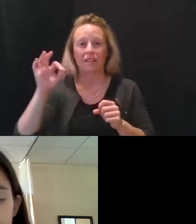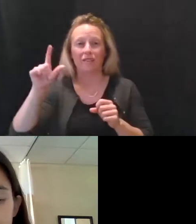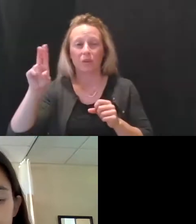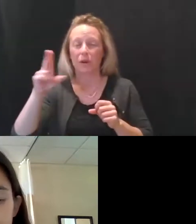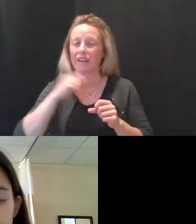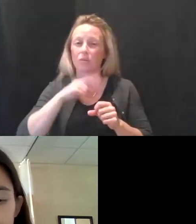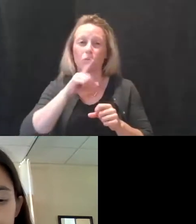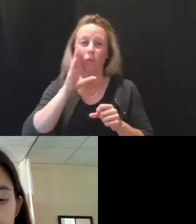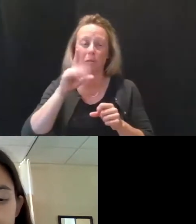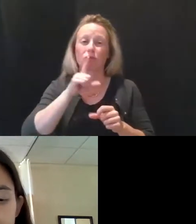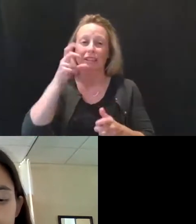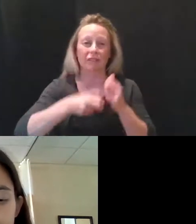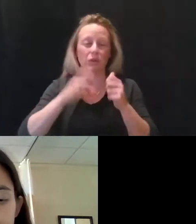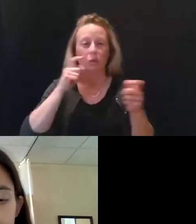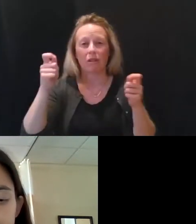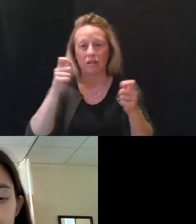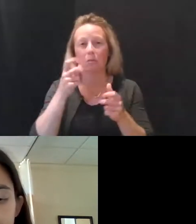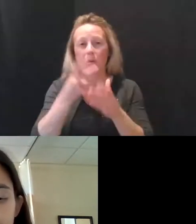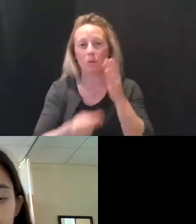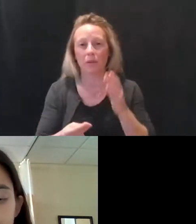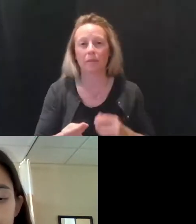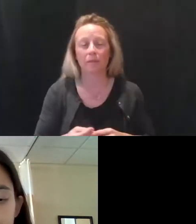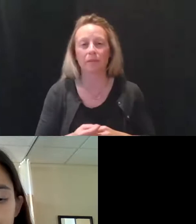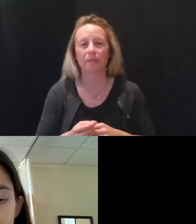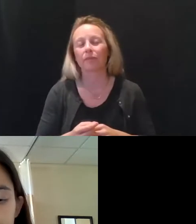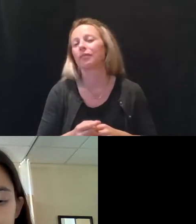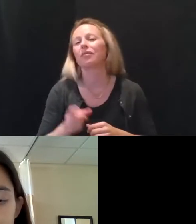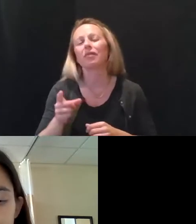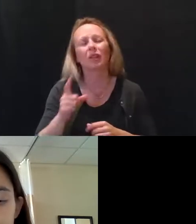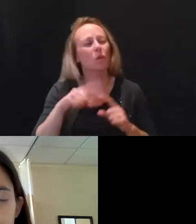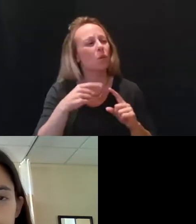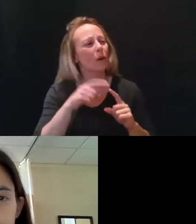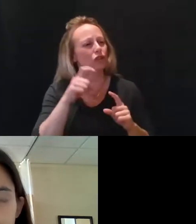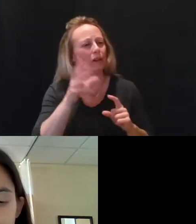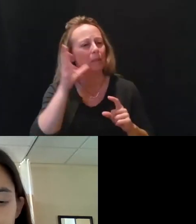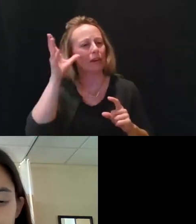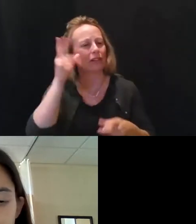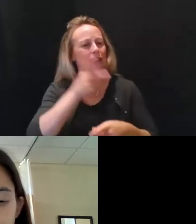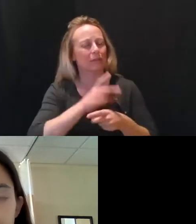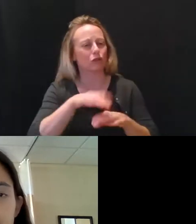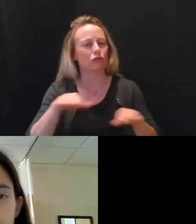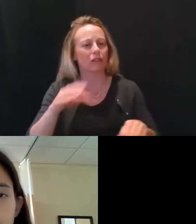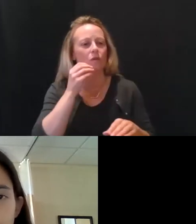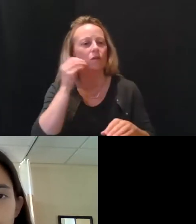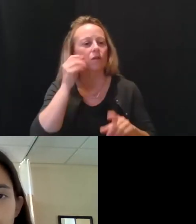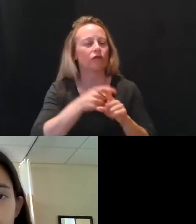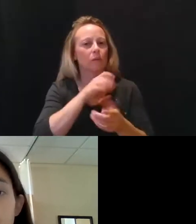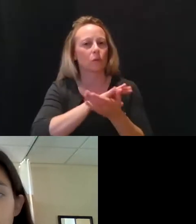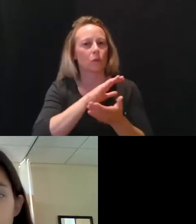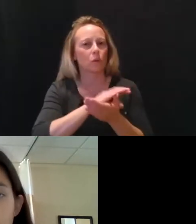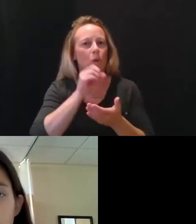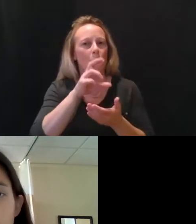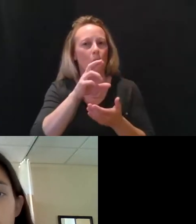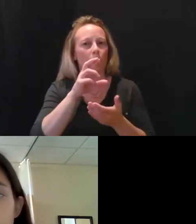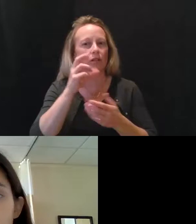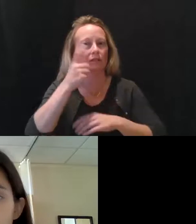Thank you. So when should a parent keep their child home from school or childcare?